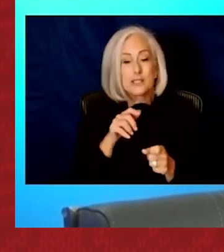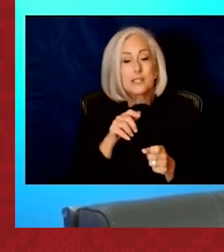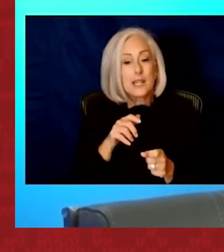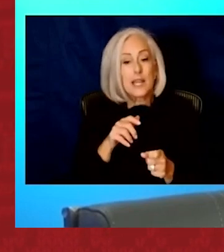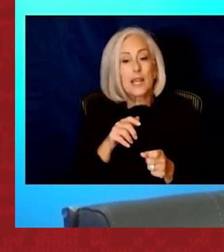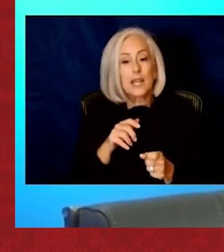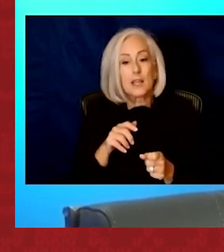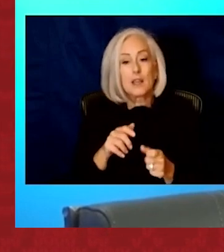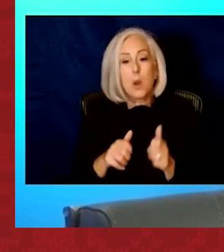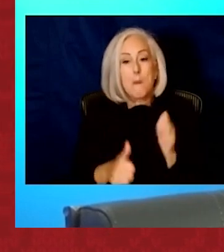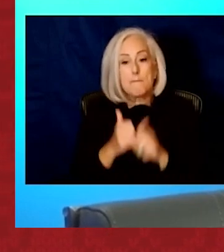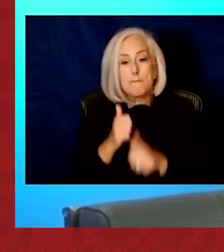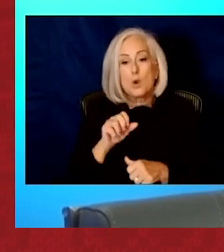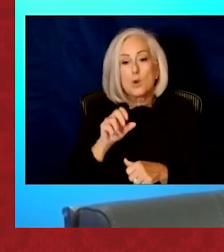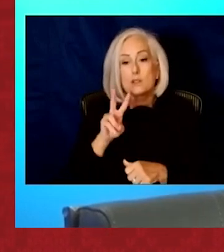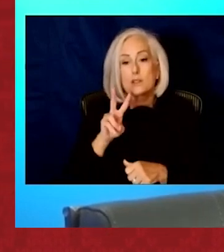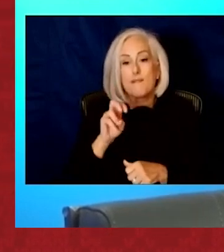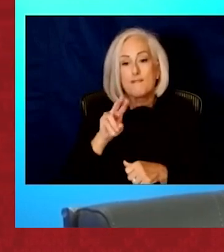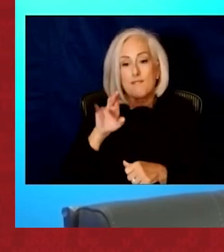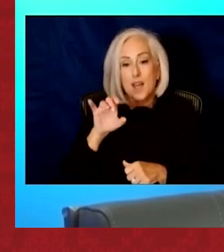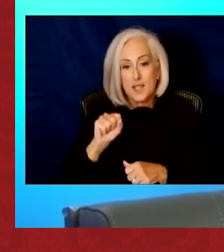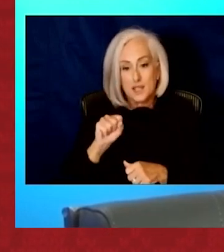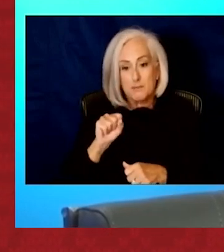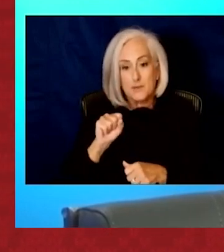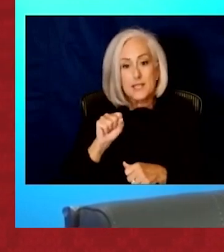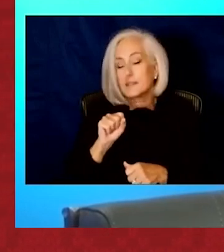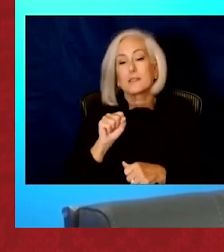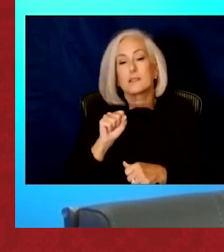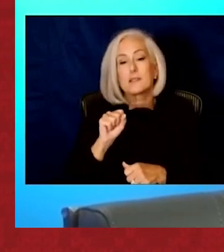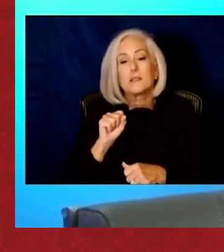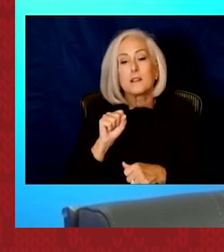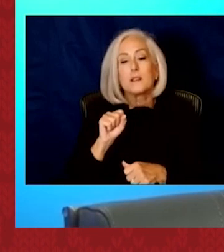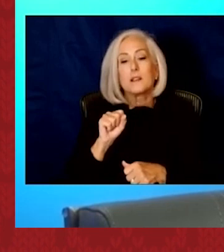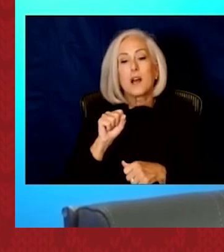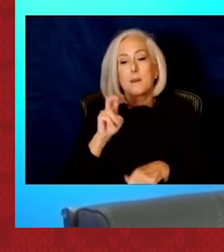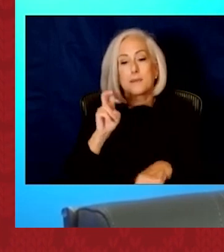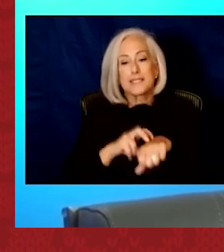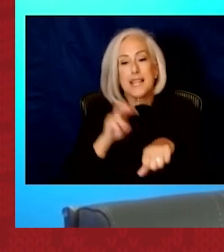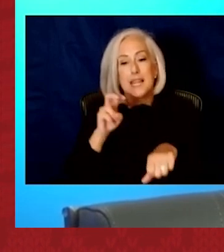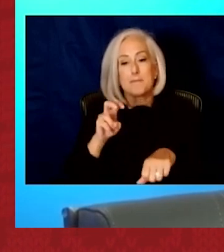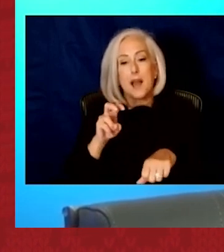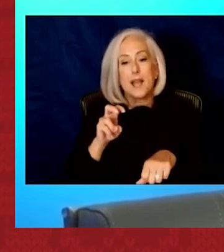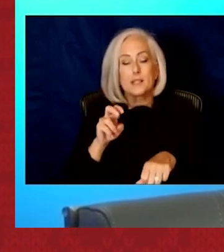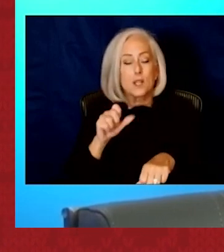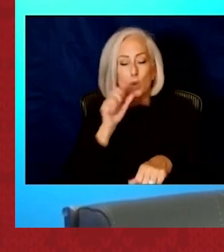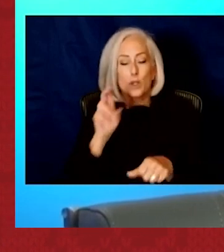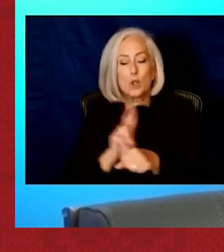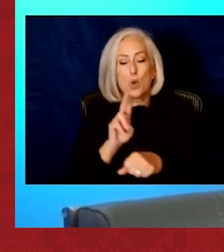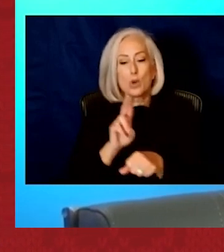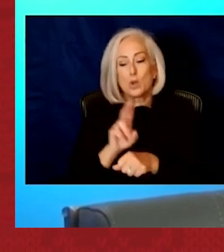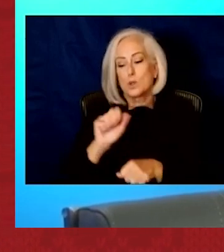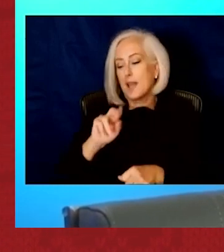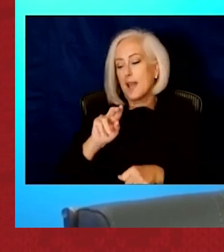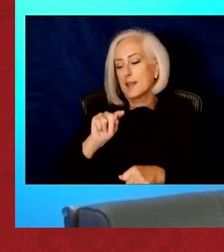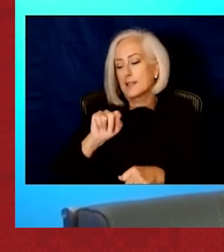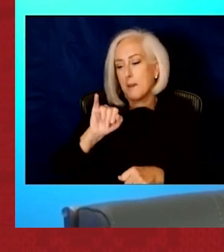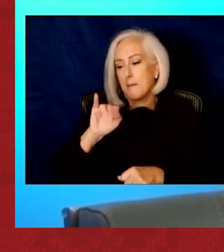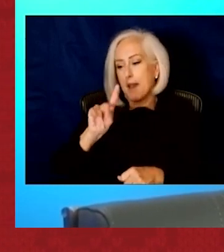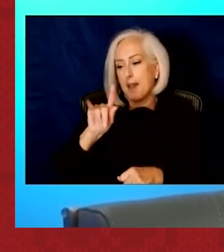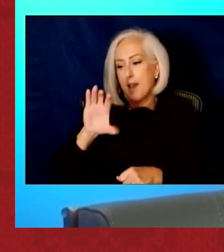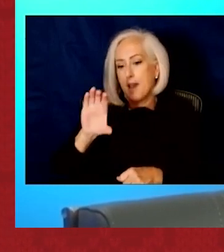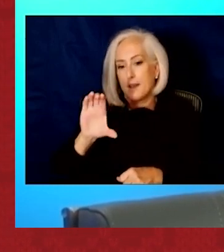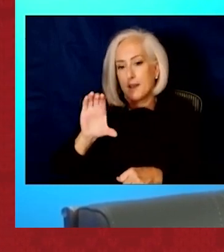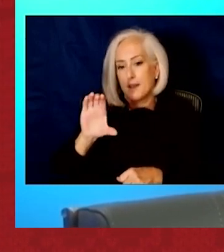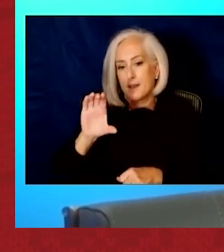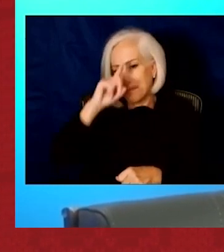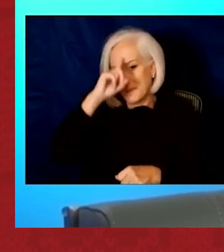bites, none of them get infected. We don't treat them with antibiotics. So that's actually one thing we don't have to worry about with venomous snake bites. But like